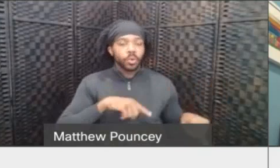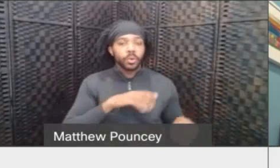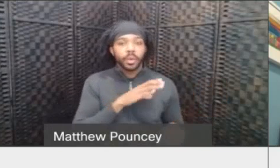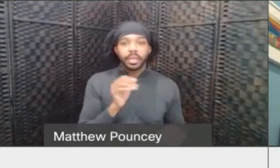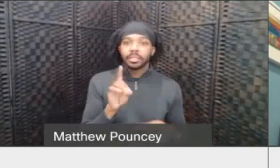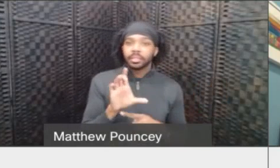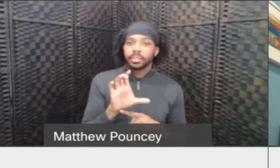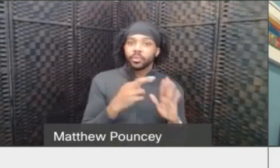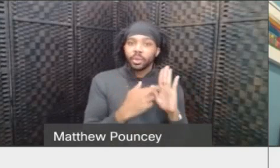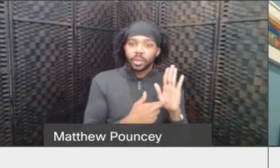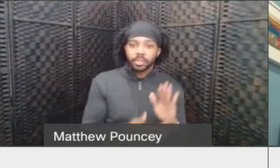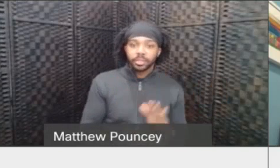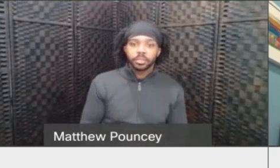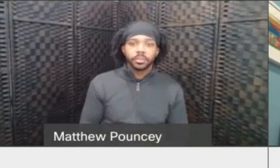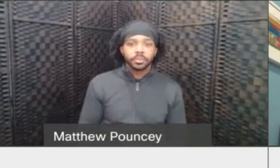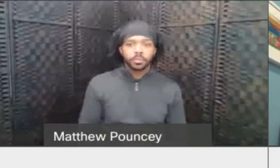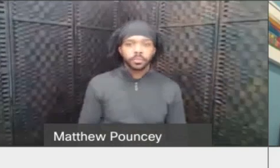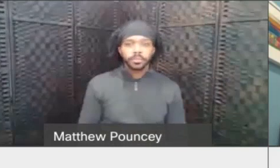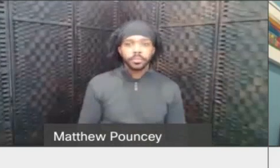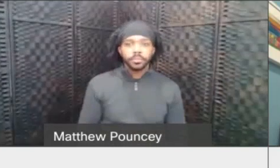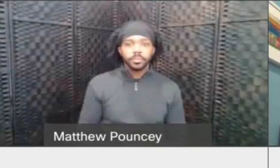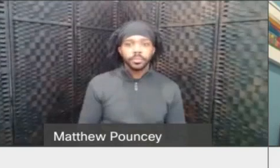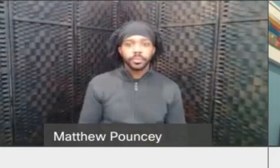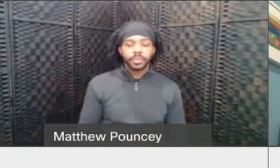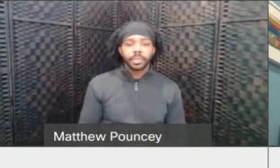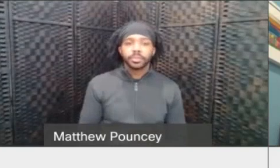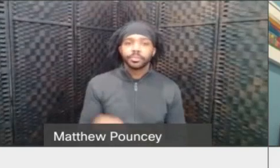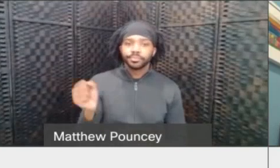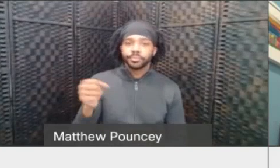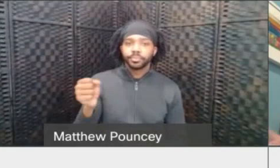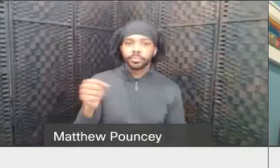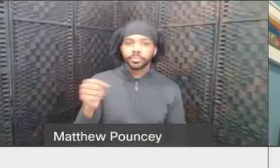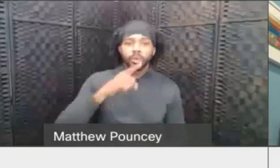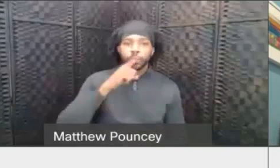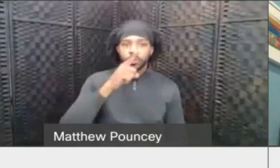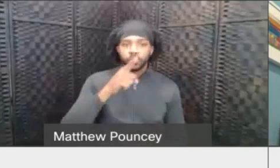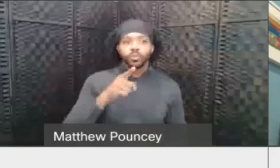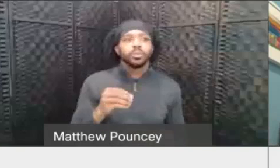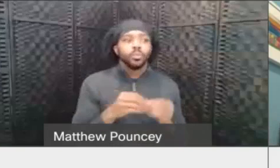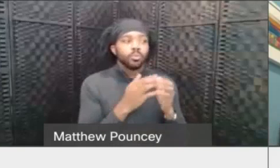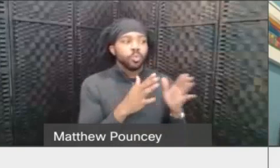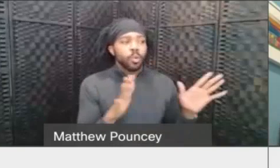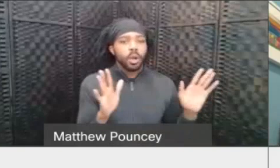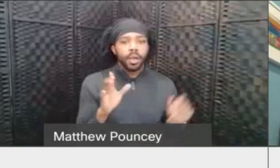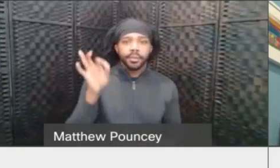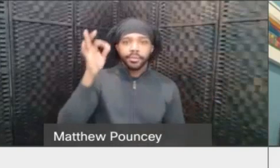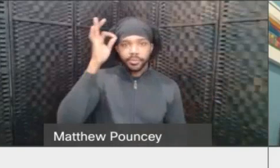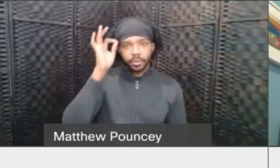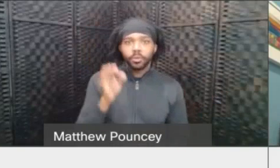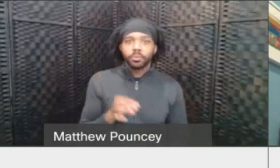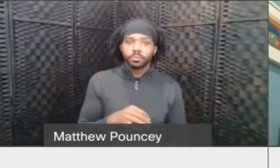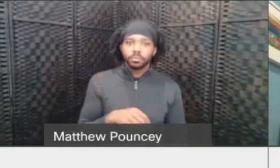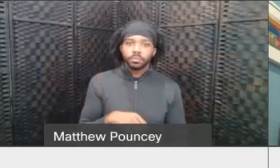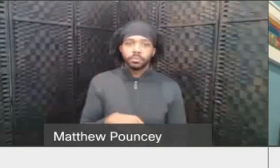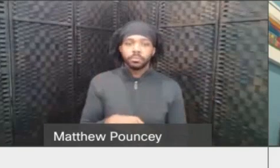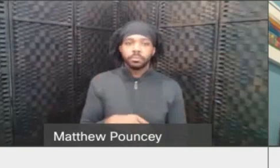DC regulations that were put in place. So it is true that this broader federal mandate came down this week.